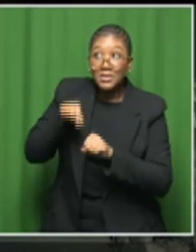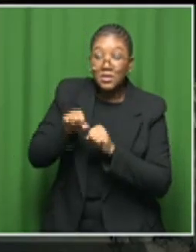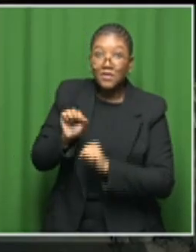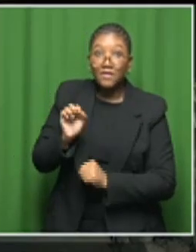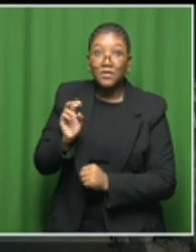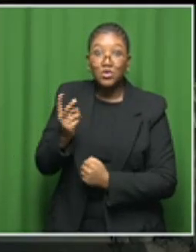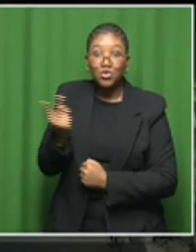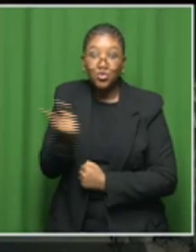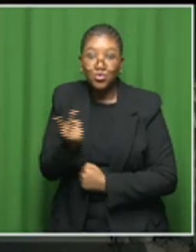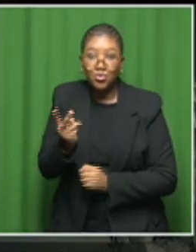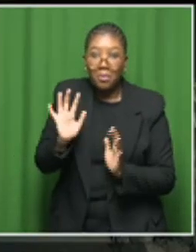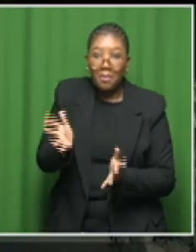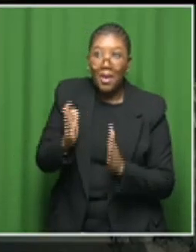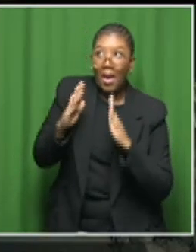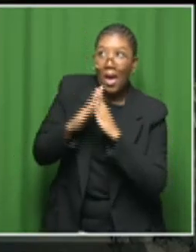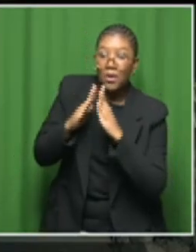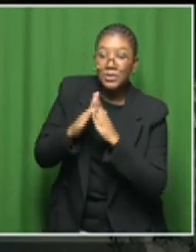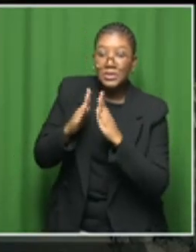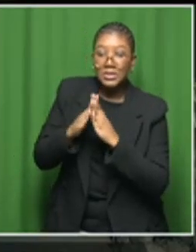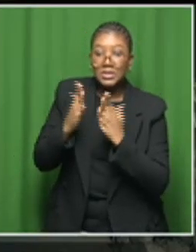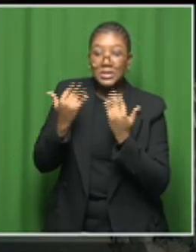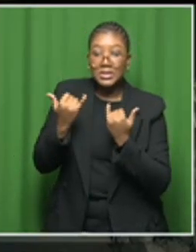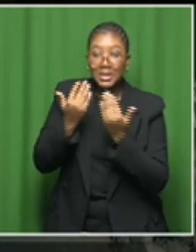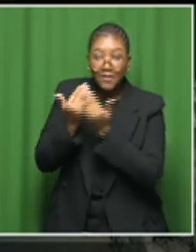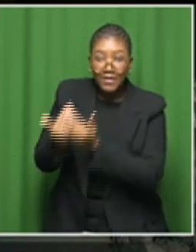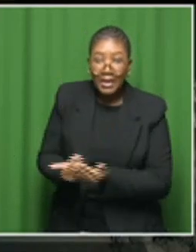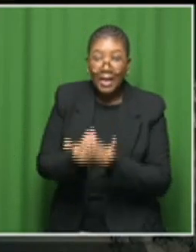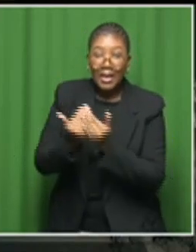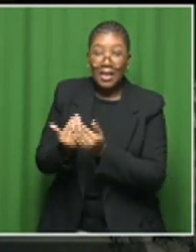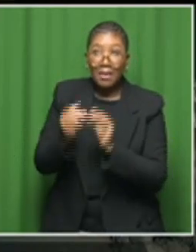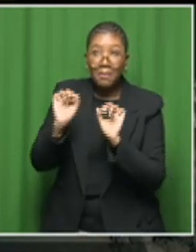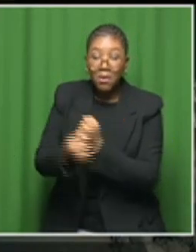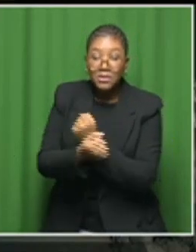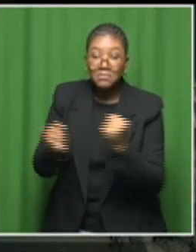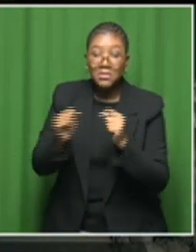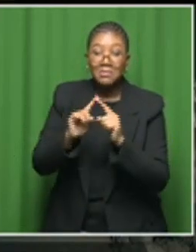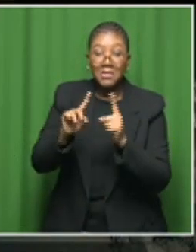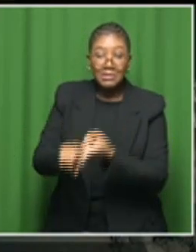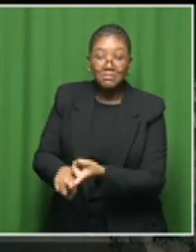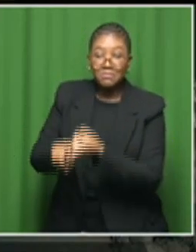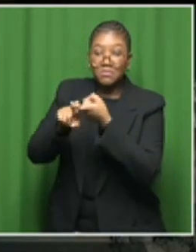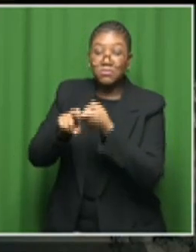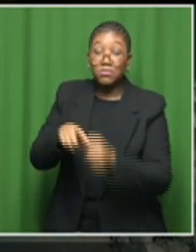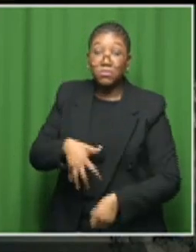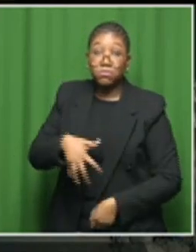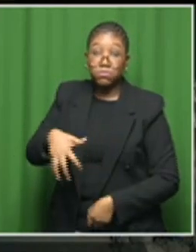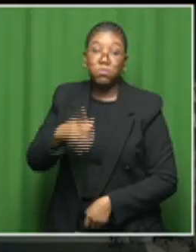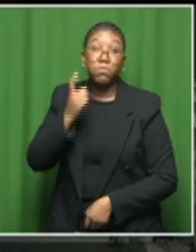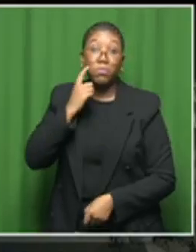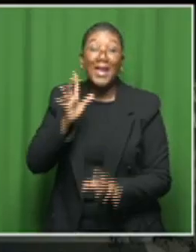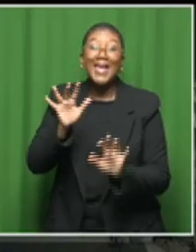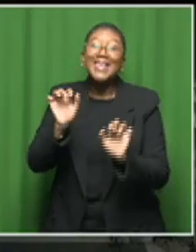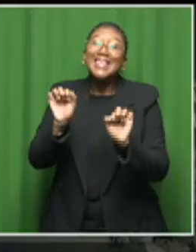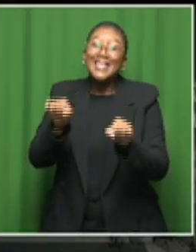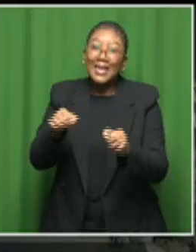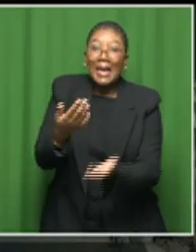house, and, you can't carry the child. So, pregnancy, although it can be,